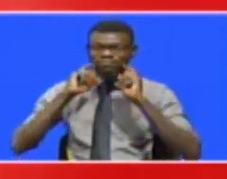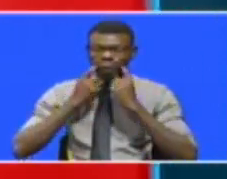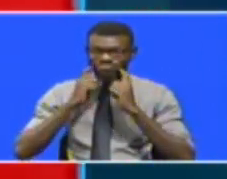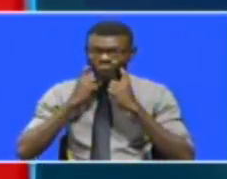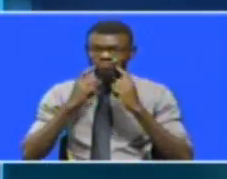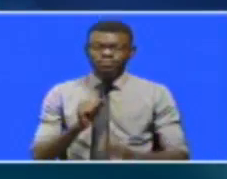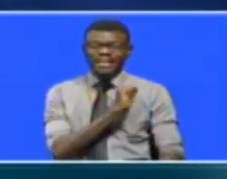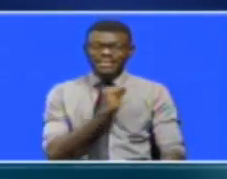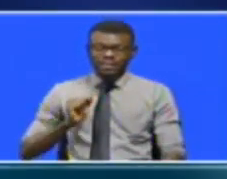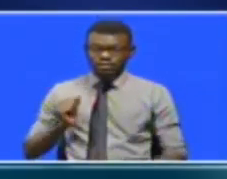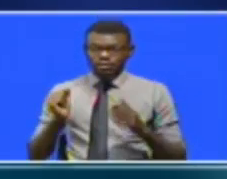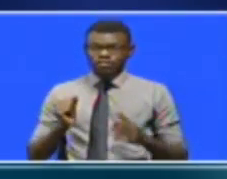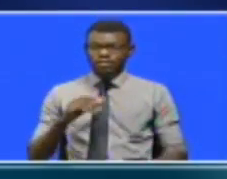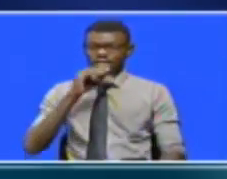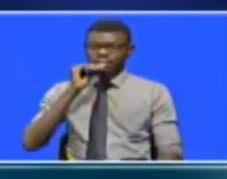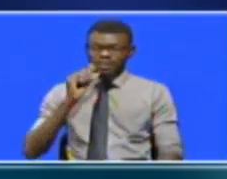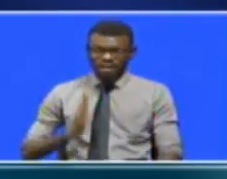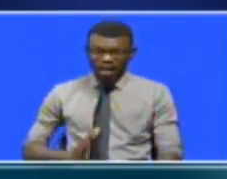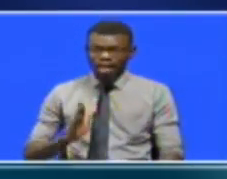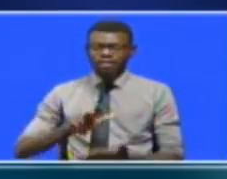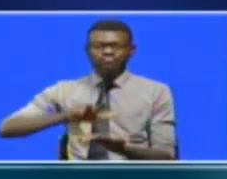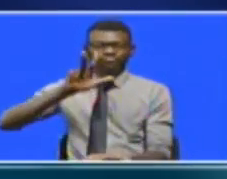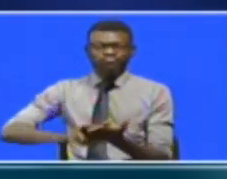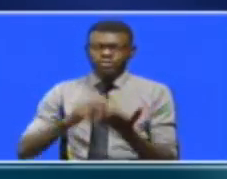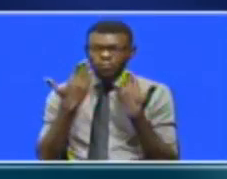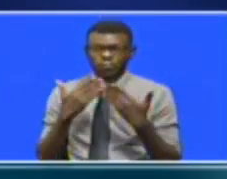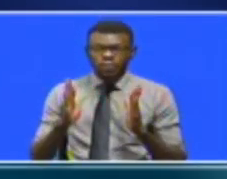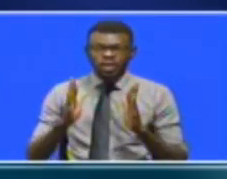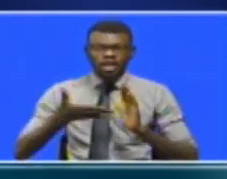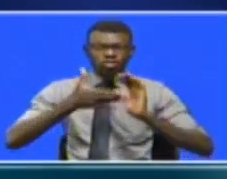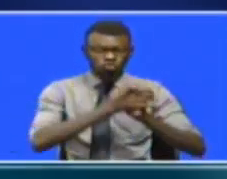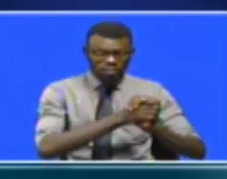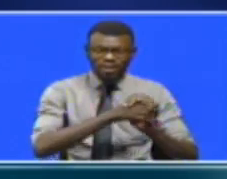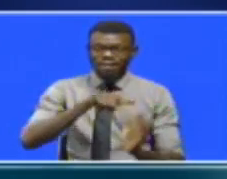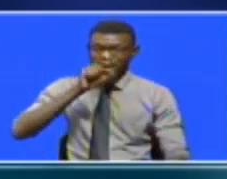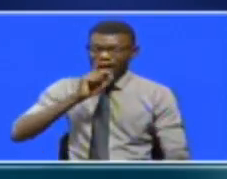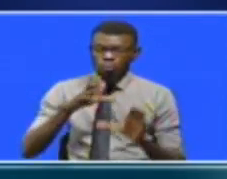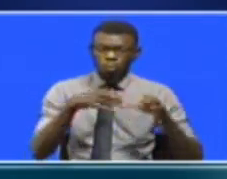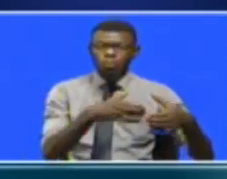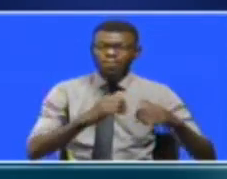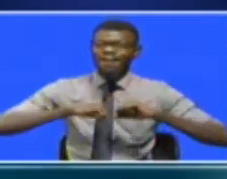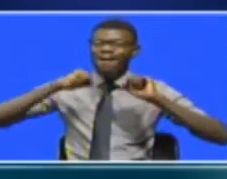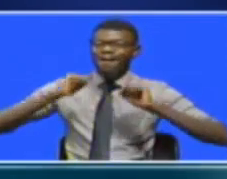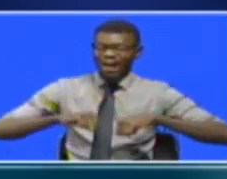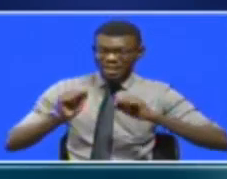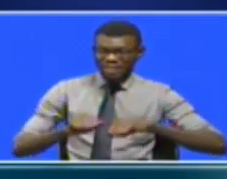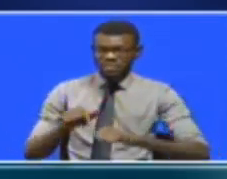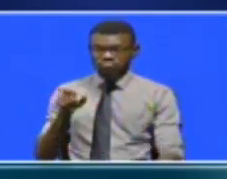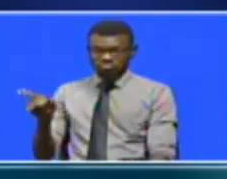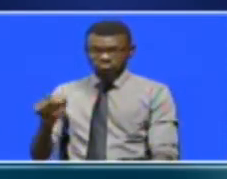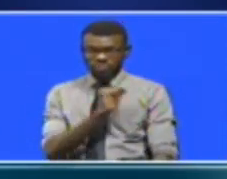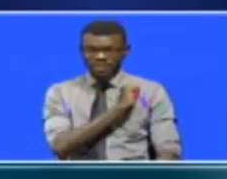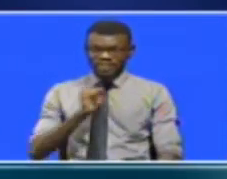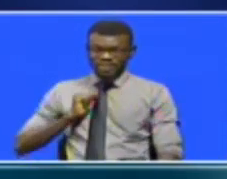Now, Senate Speaker Kenneth Lusaka has approved the Jubilee and KANU post-election deal that saw West Pokot Senator Samuel